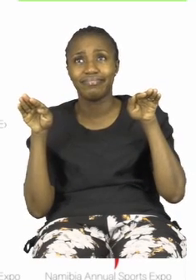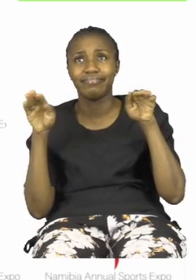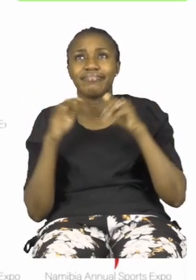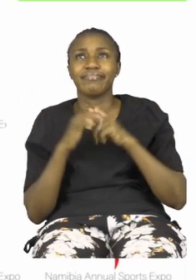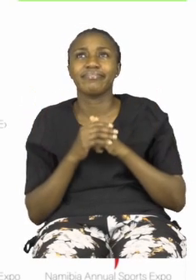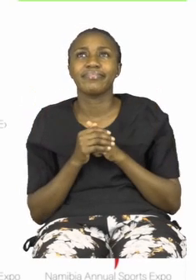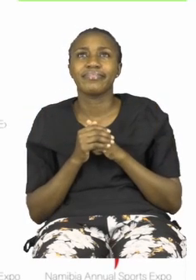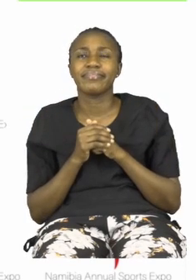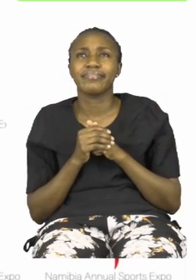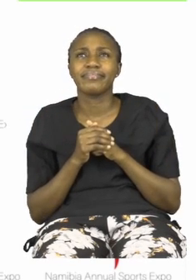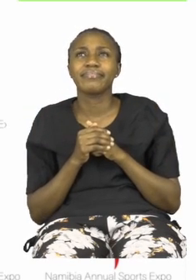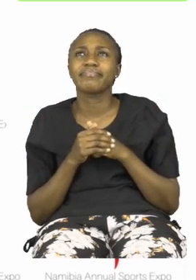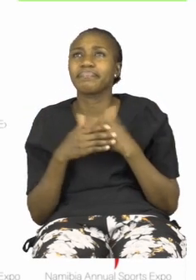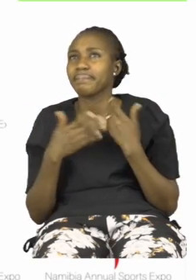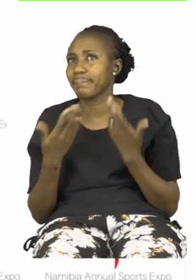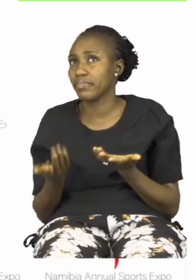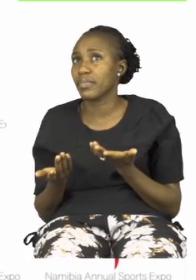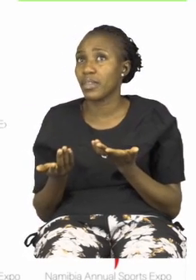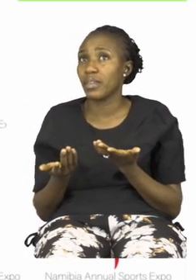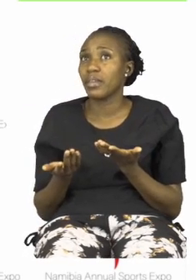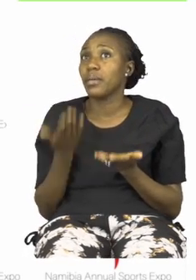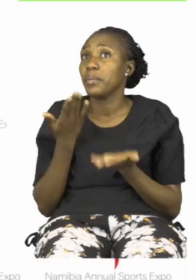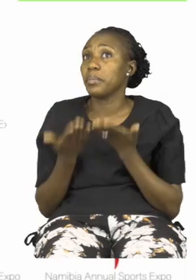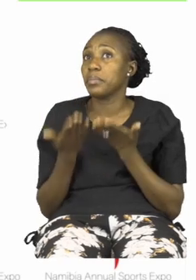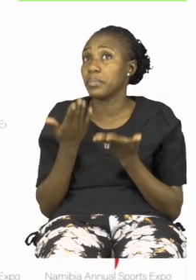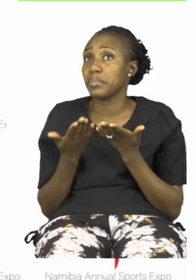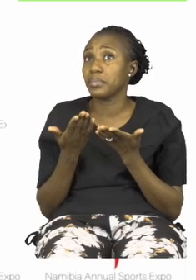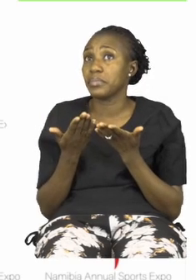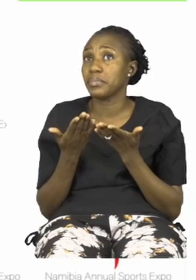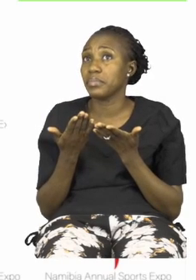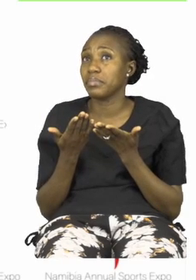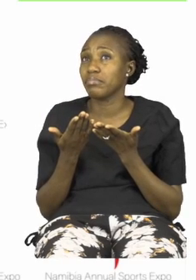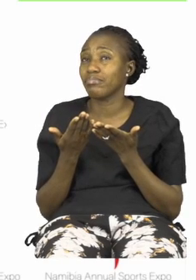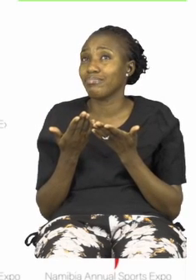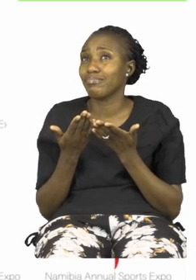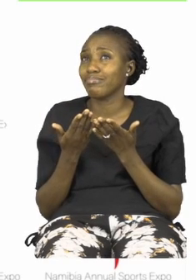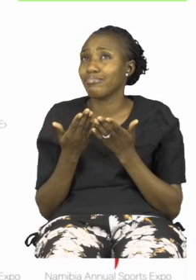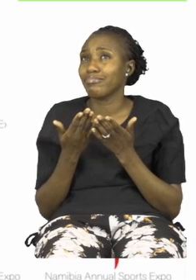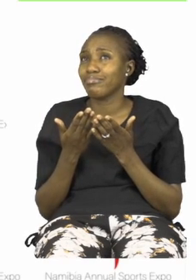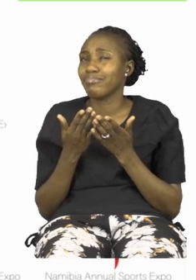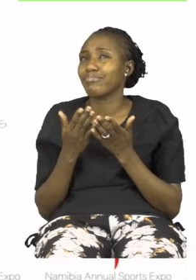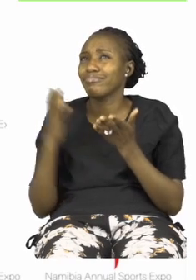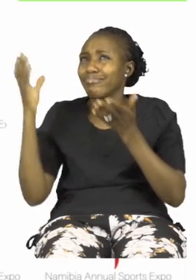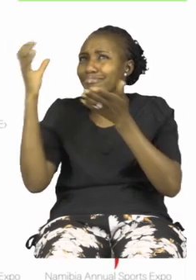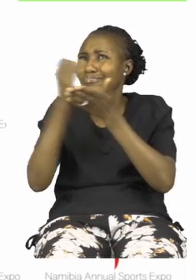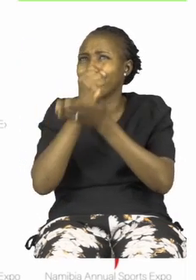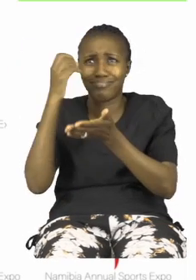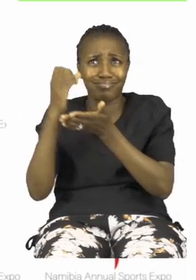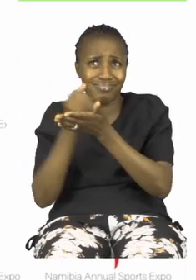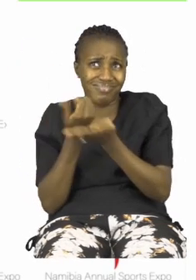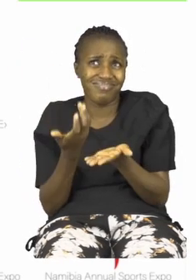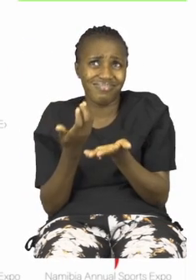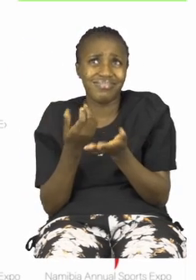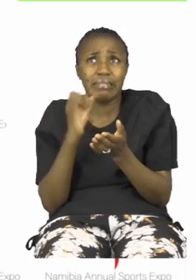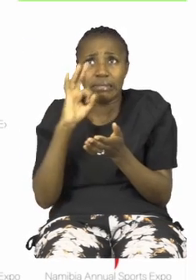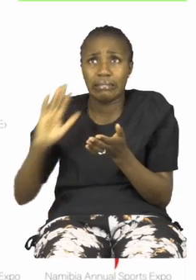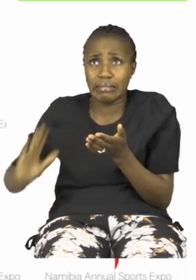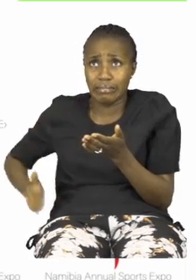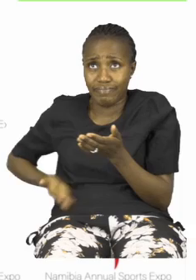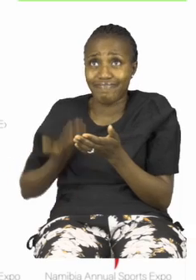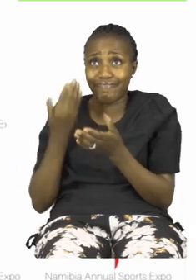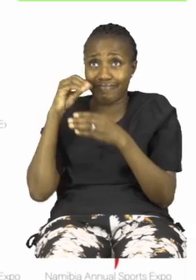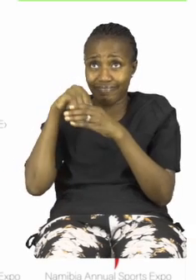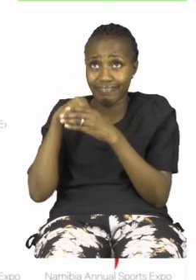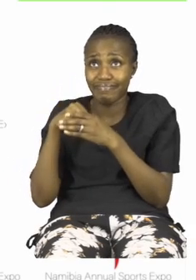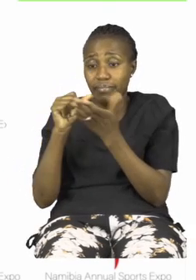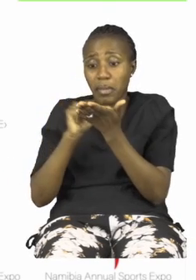your success stories, perhaps, that you have, and the registration process and fees for people who might be interested in